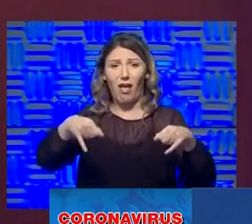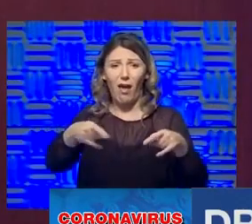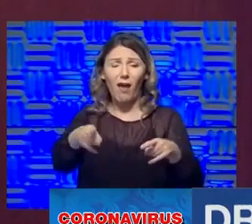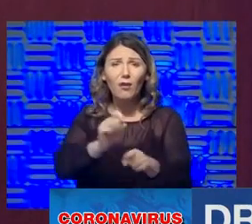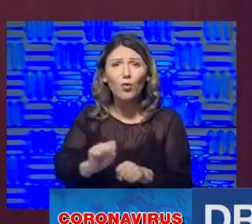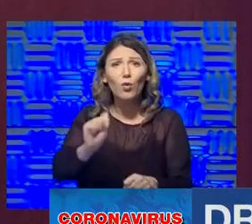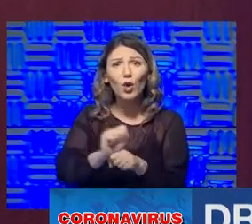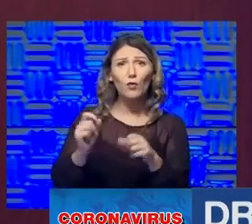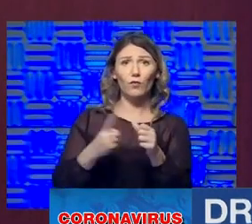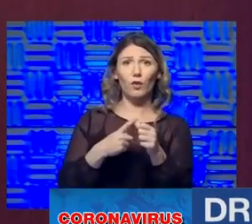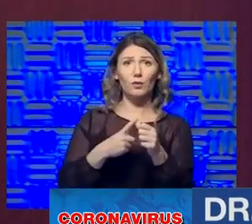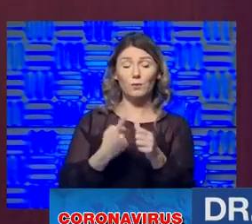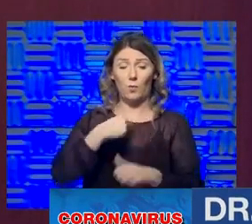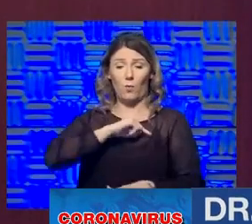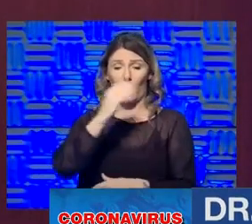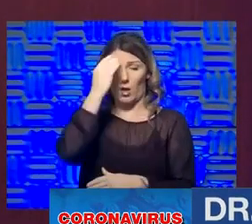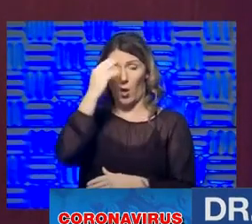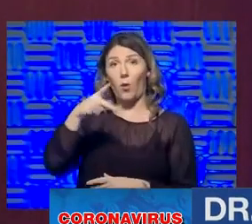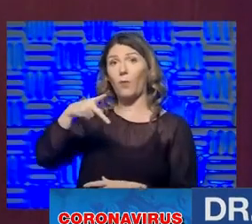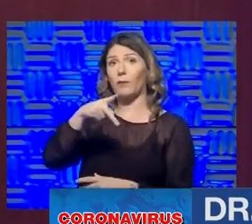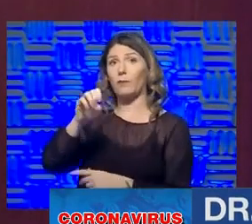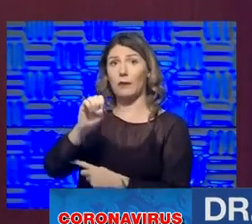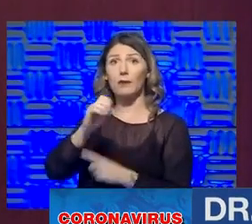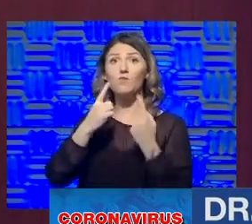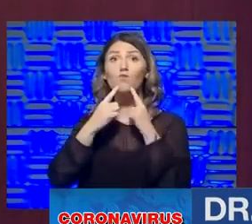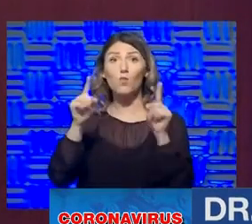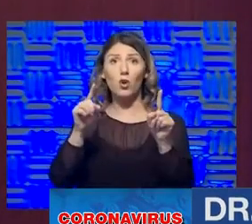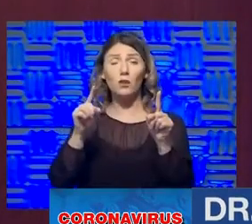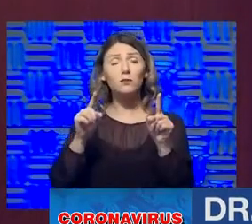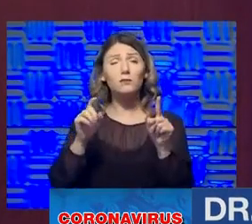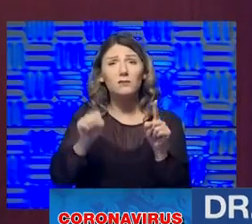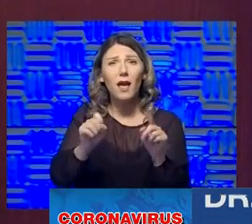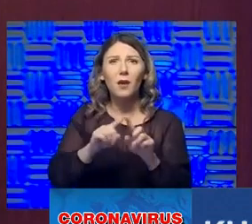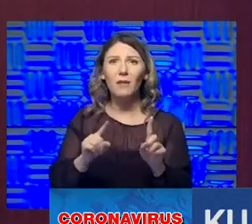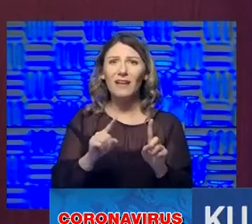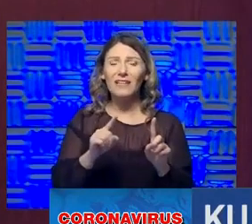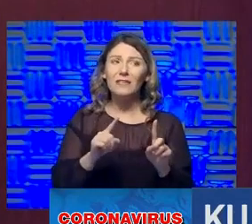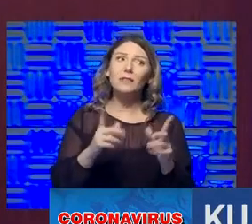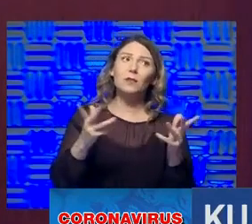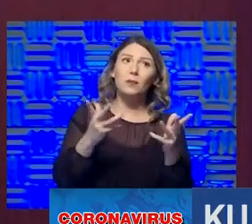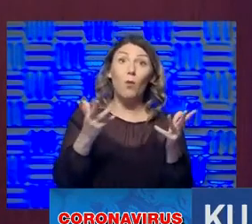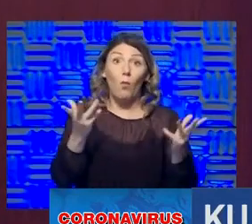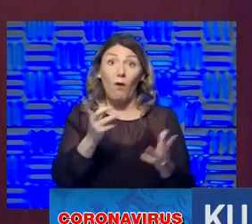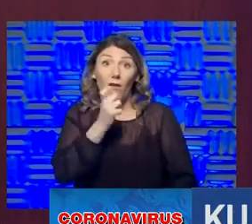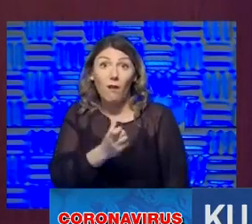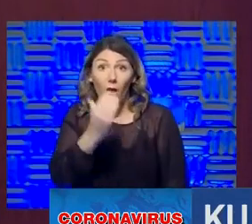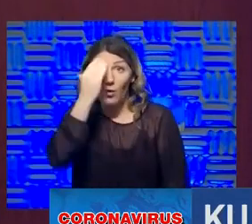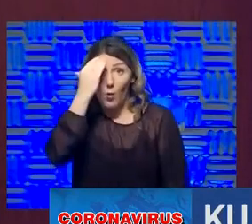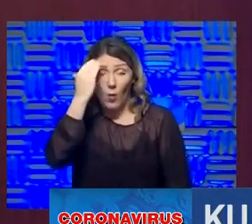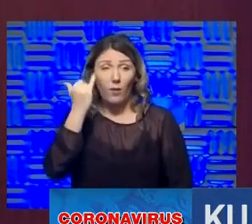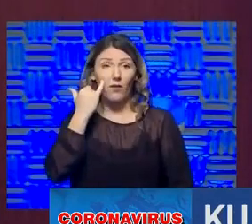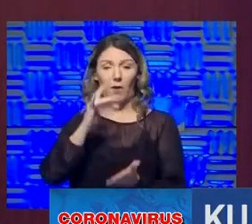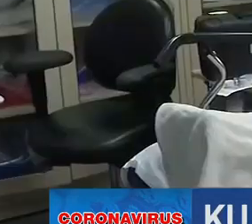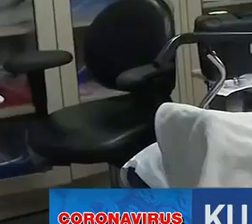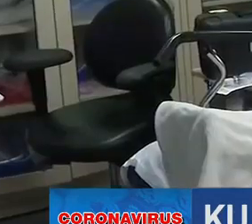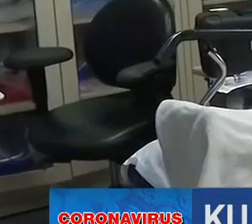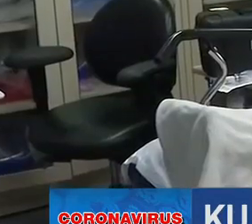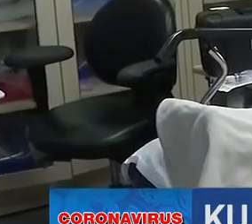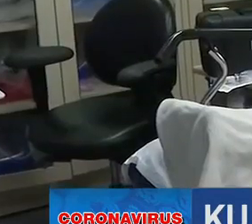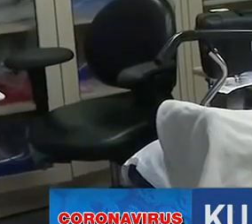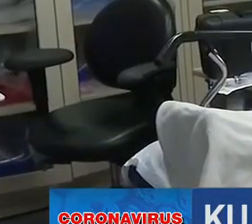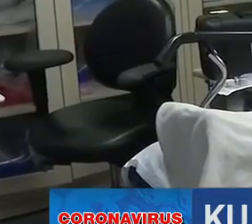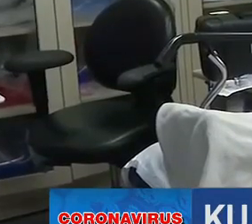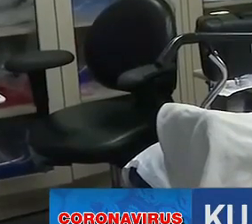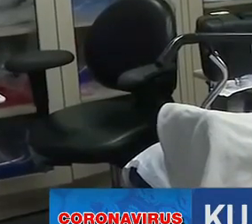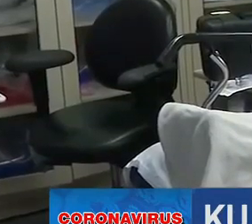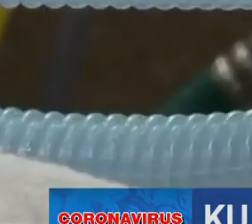know that protective gear works. We know that protective equipment works. But we don't know if medication would help us protect us.